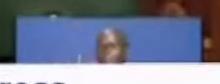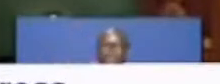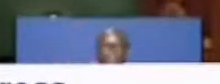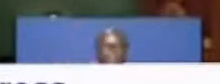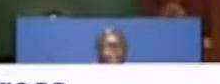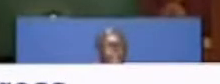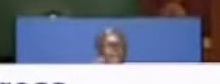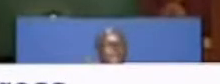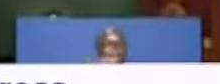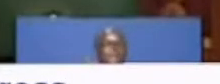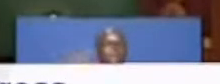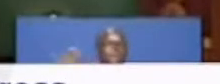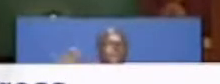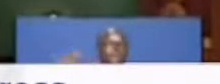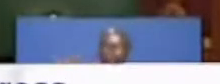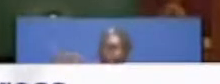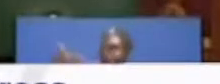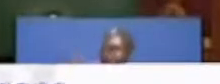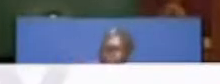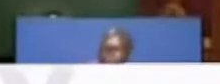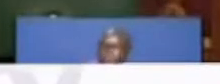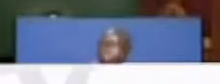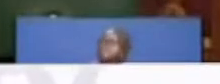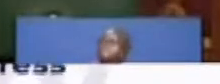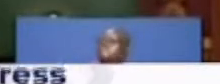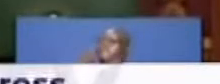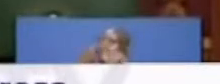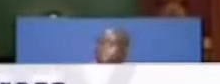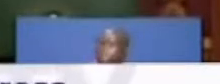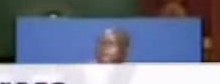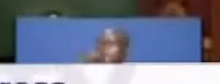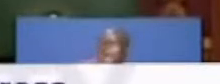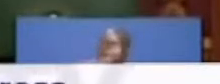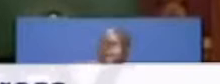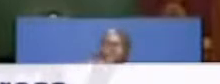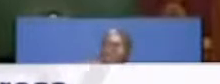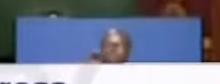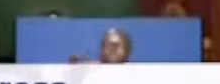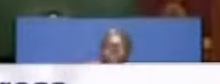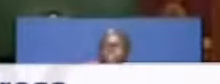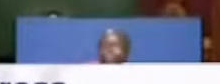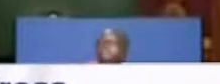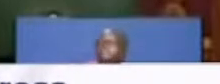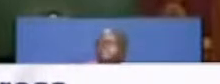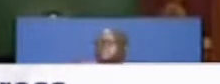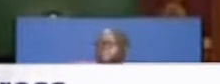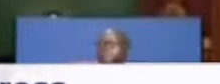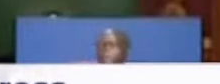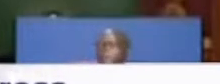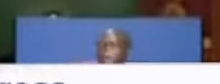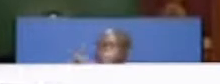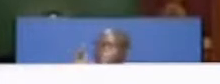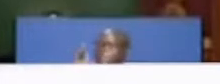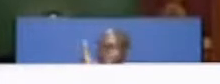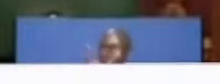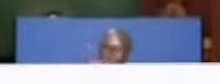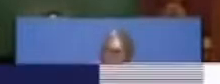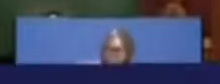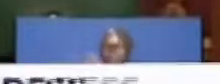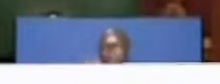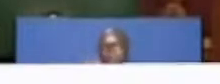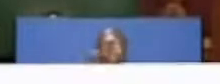8 years. The aggregate amount that will have been disbursed to the counties for the next financial